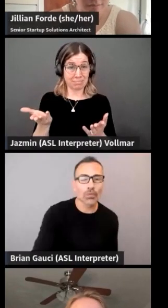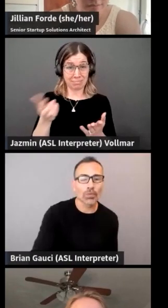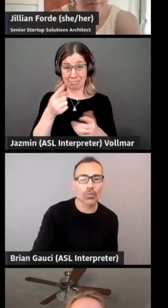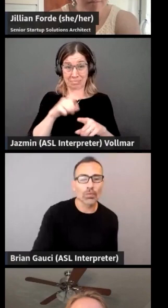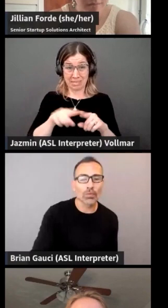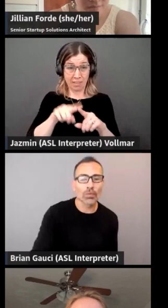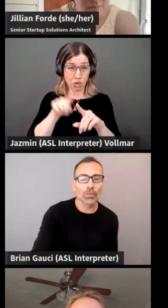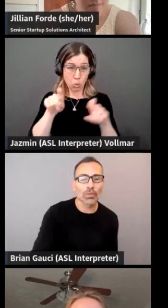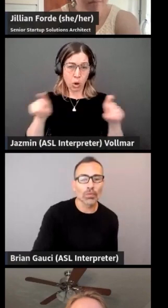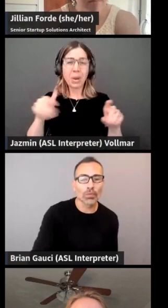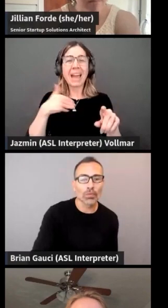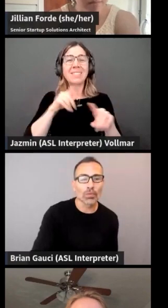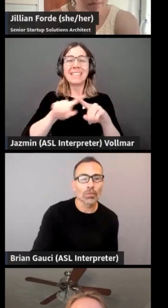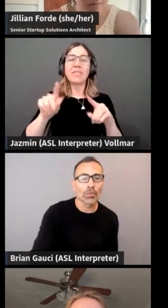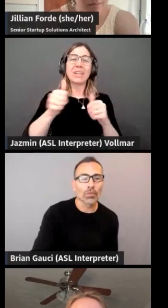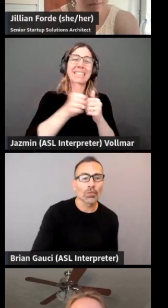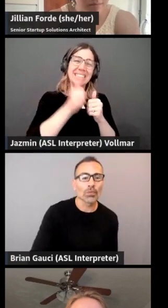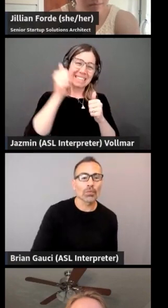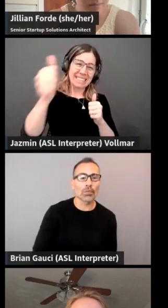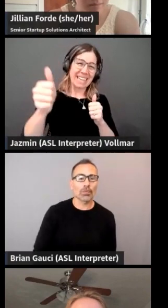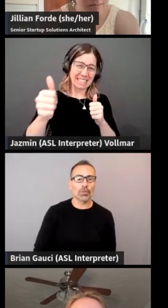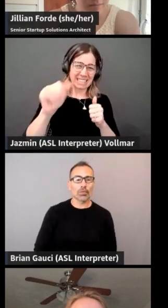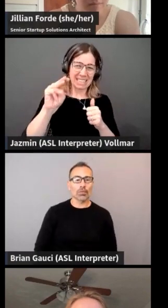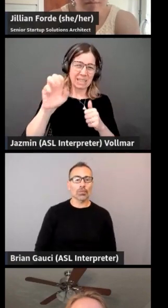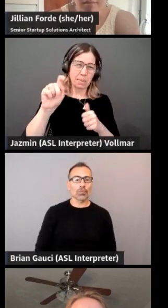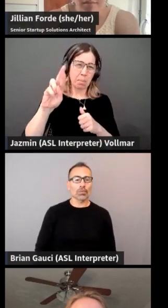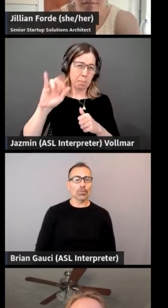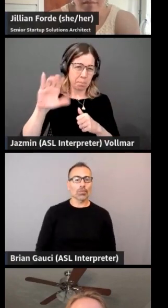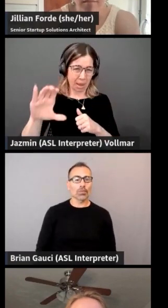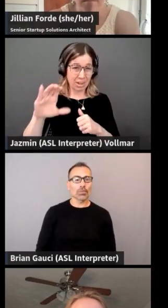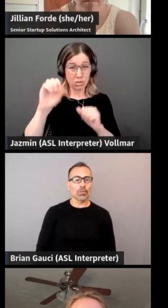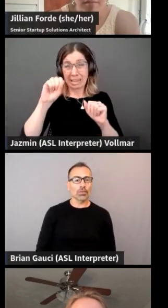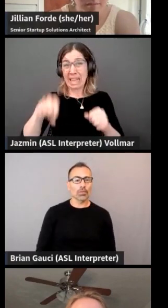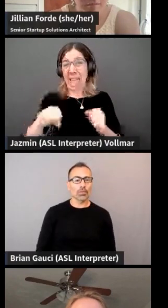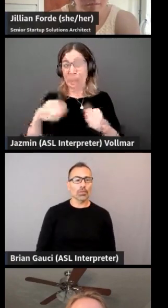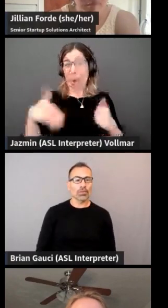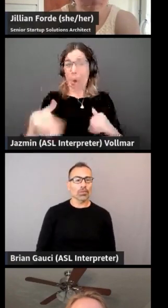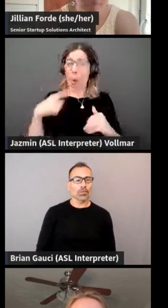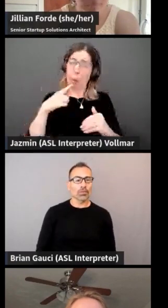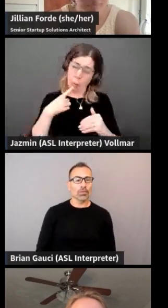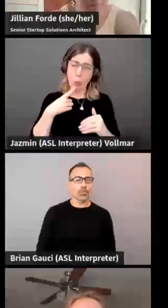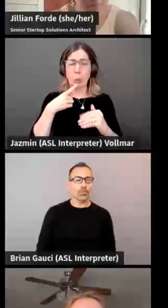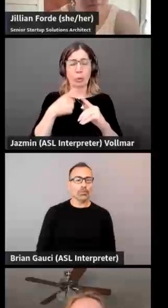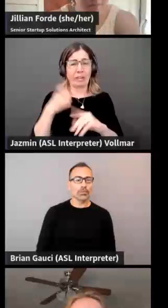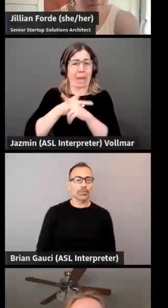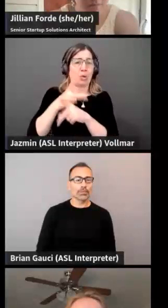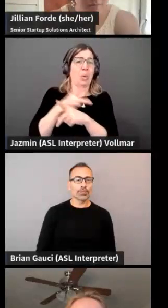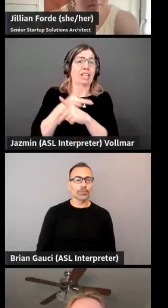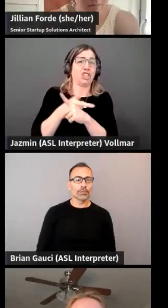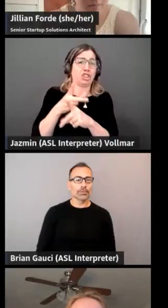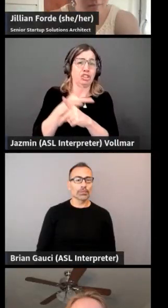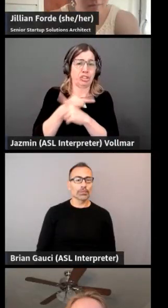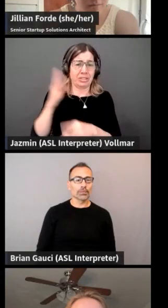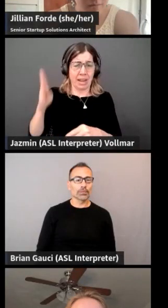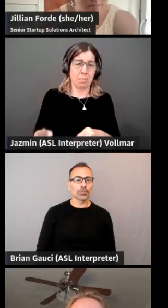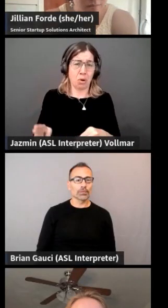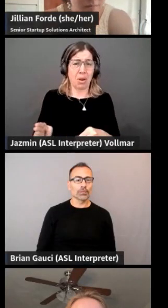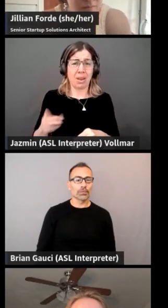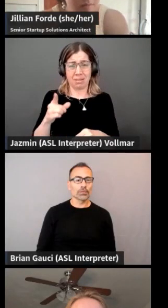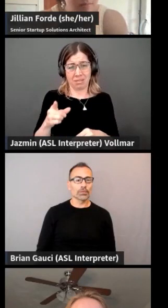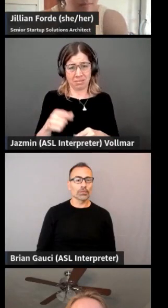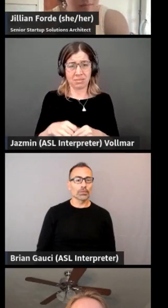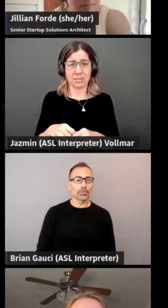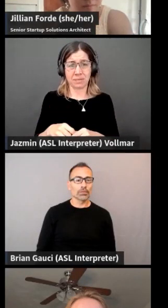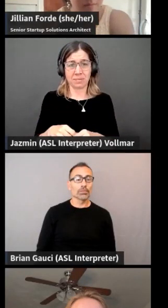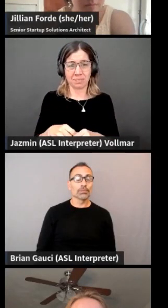distance metrics, and they can be, fairly intensive from a calculation standpoint. Now, because of that, we want to be able to minimize